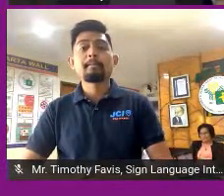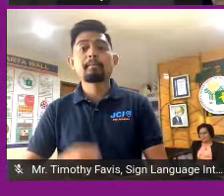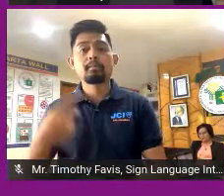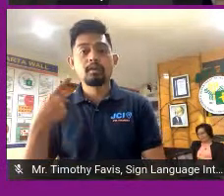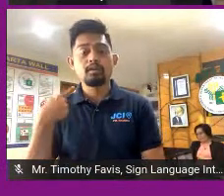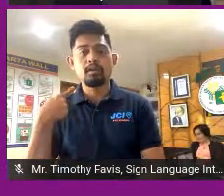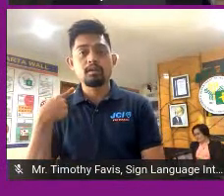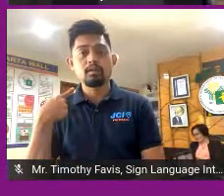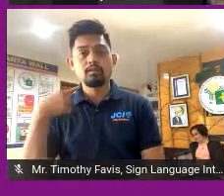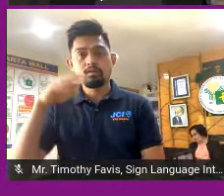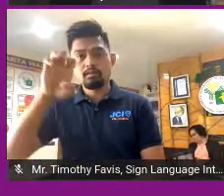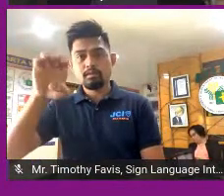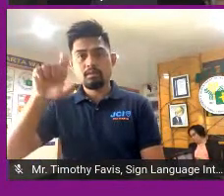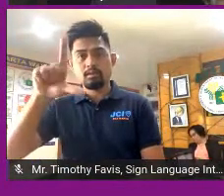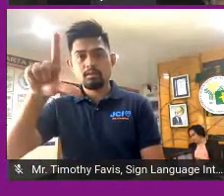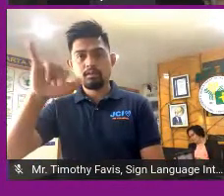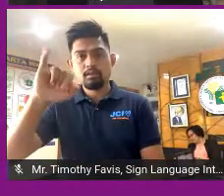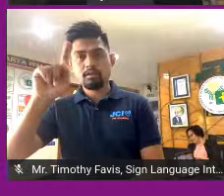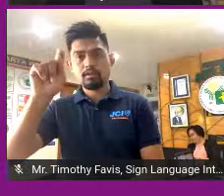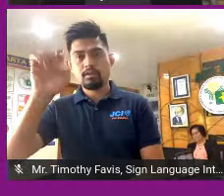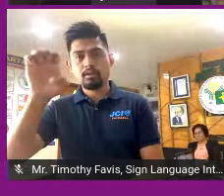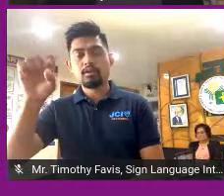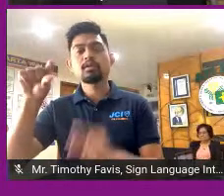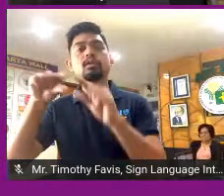the elite group, which are